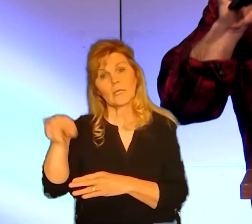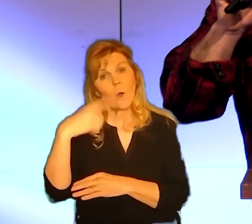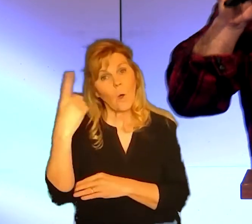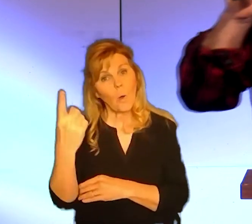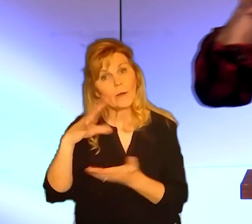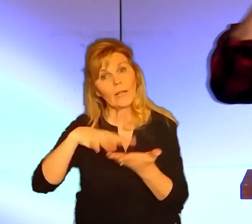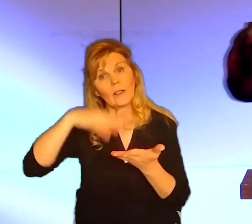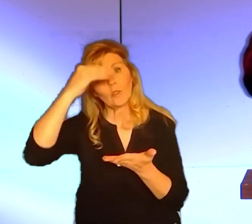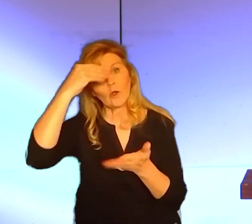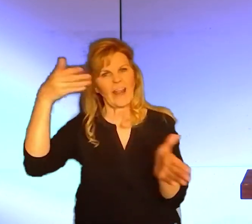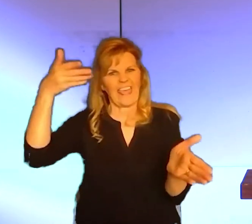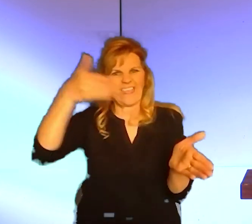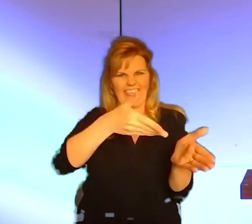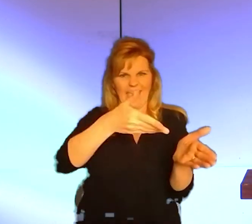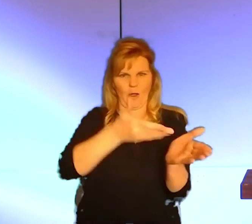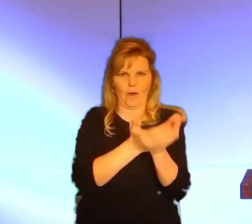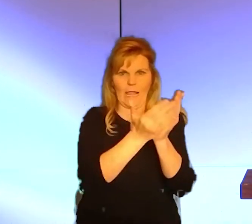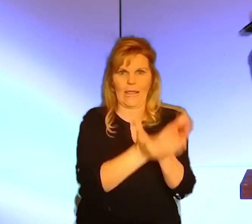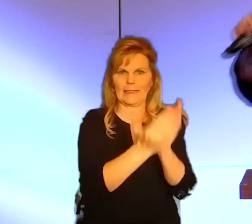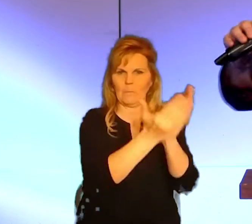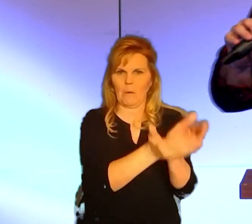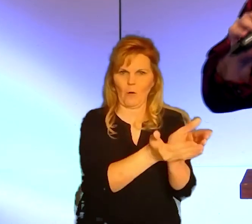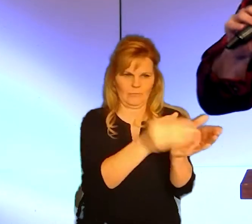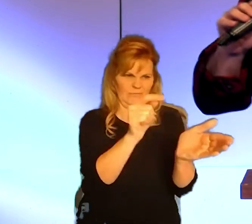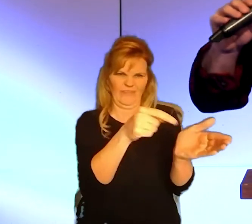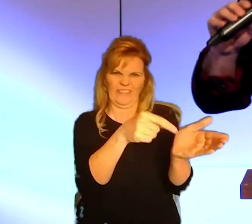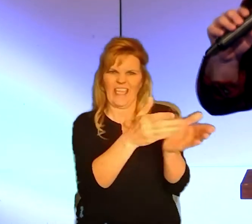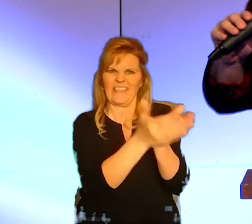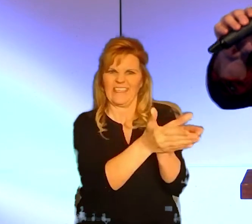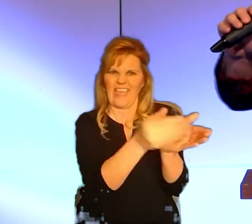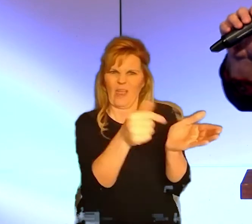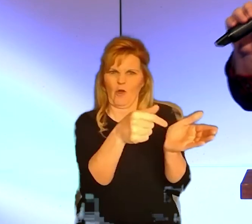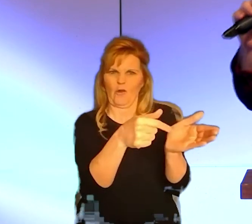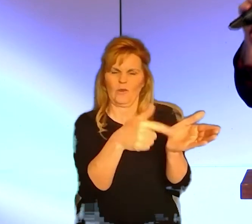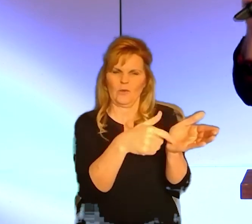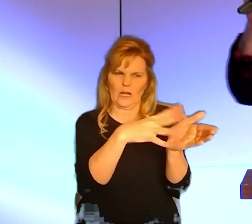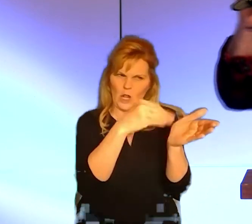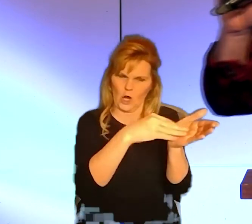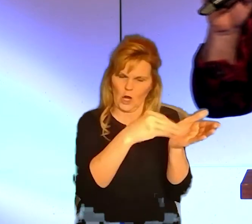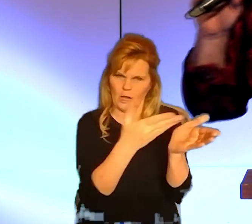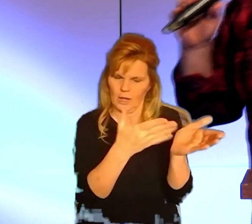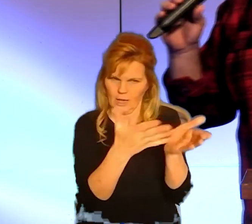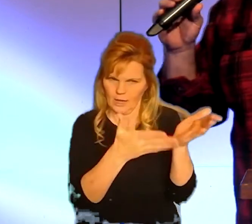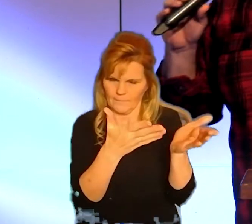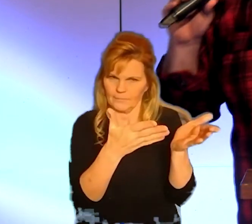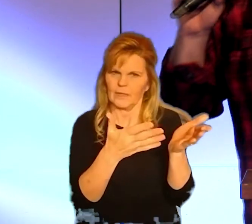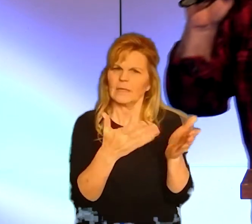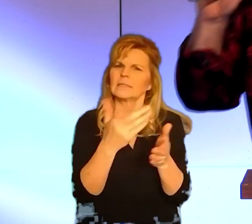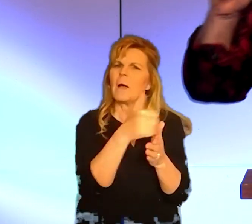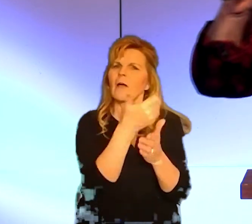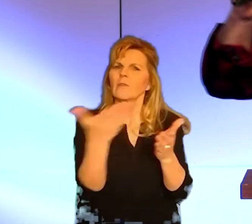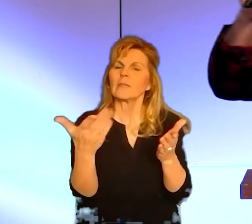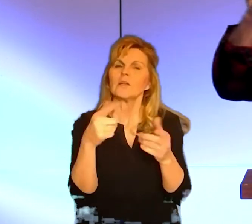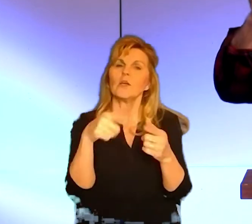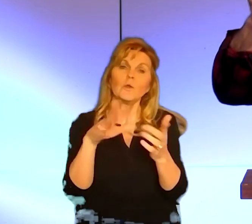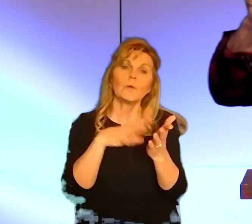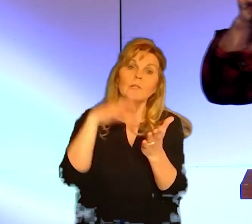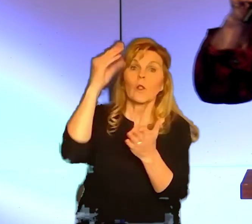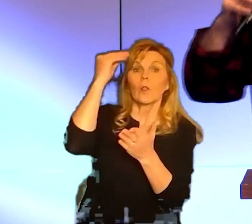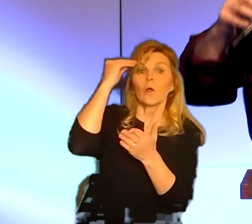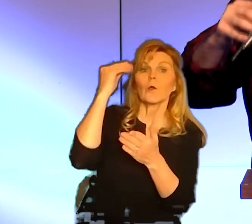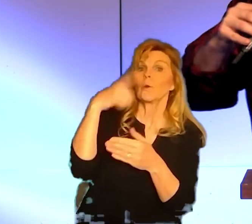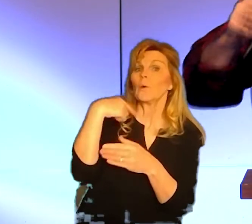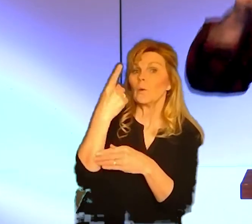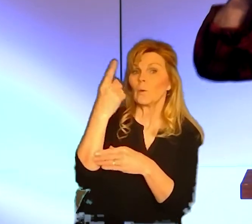the boat. There's some things that you can only learn in the boat. And there's a couple things with that. You get to learn who Jesus